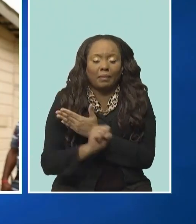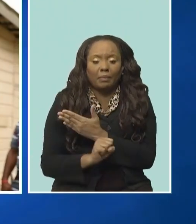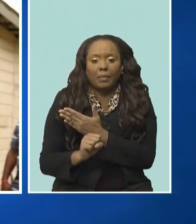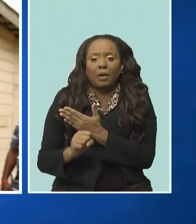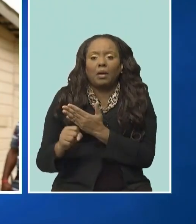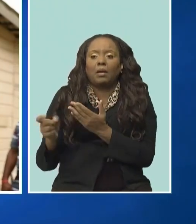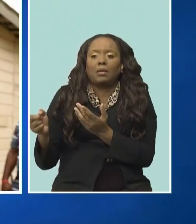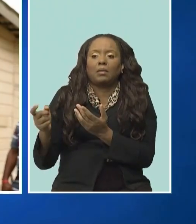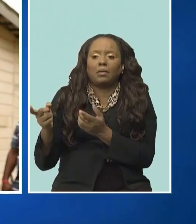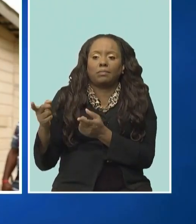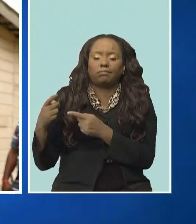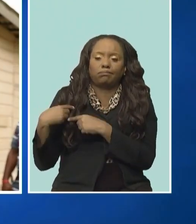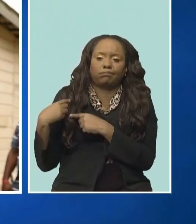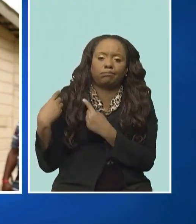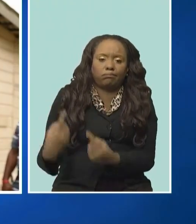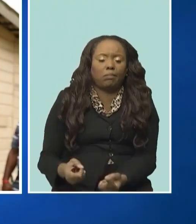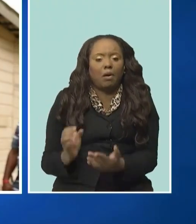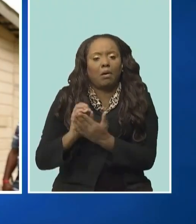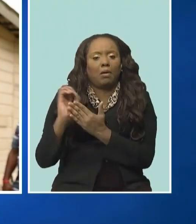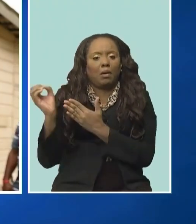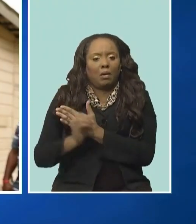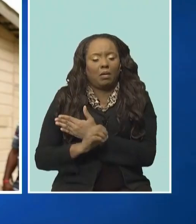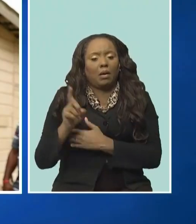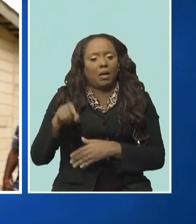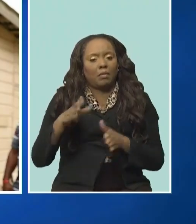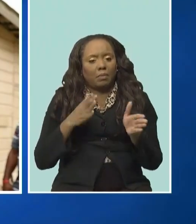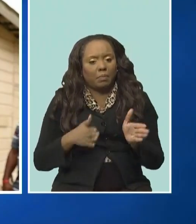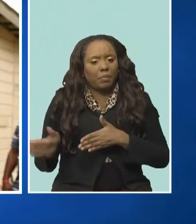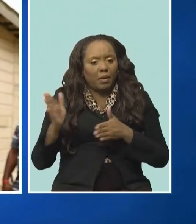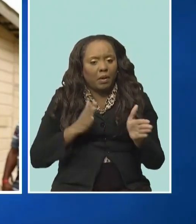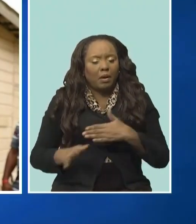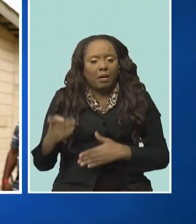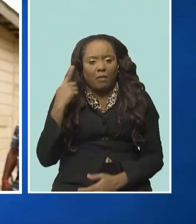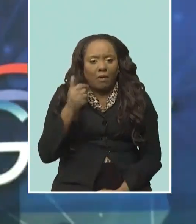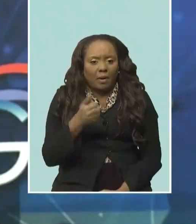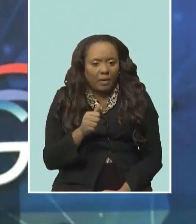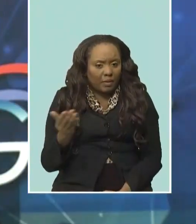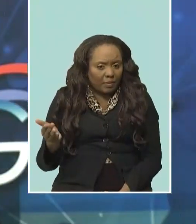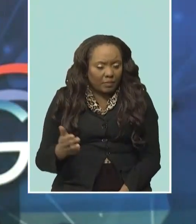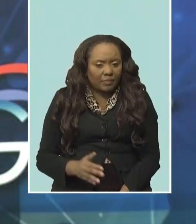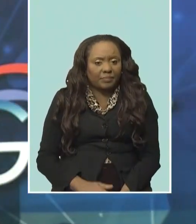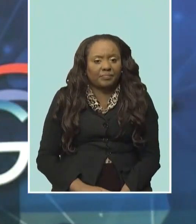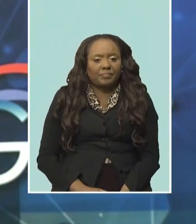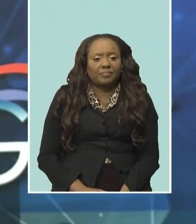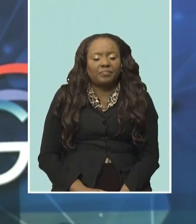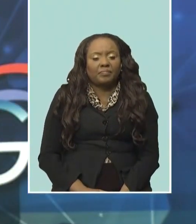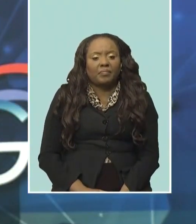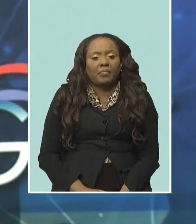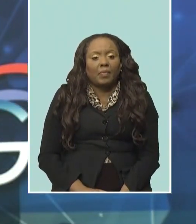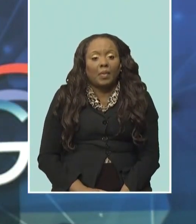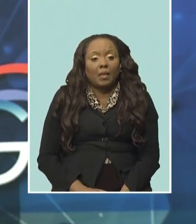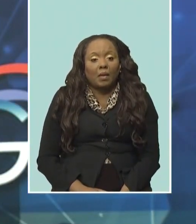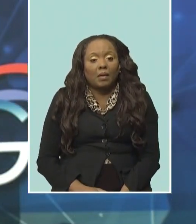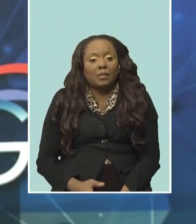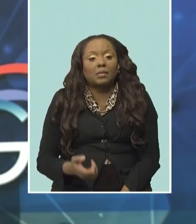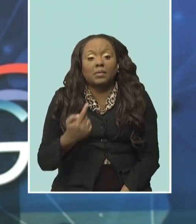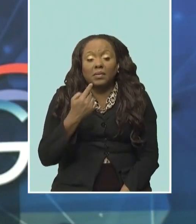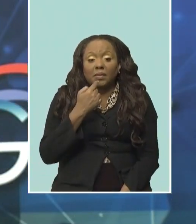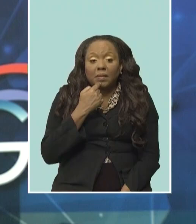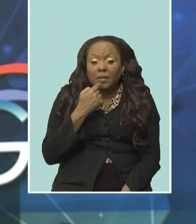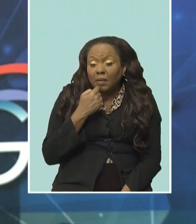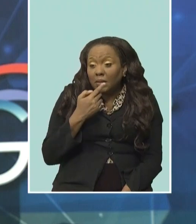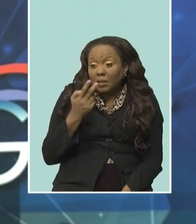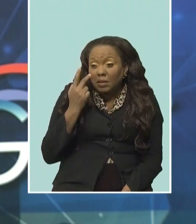So it means that Barbadians have to get prepared for any eventuality. And earlier, the acting Prime Minister said